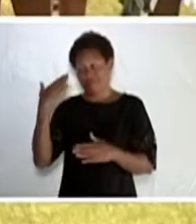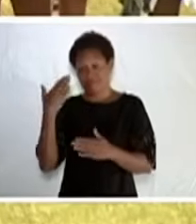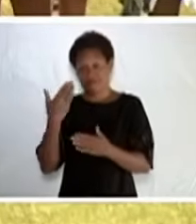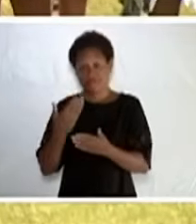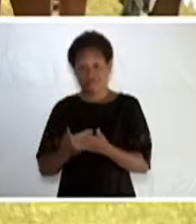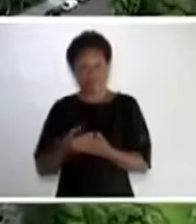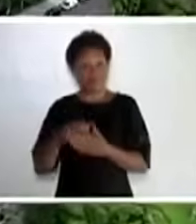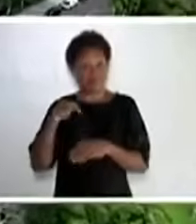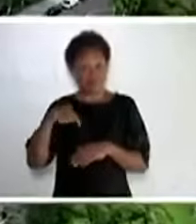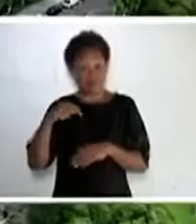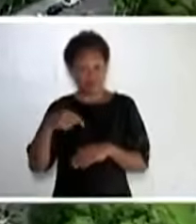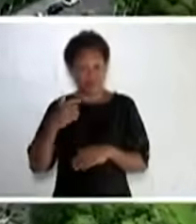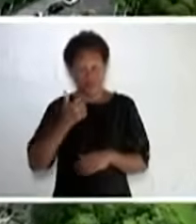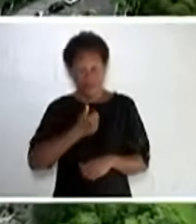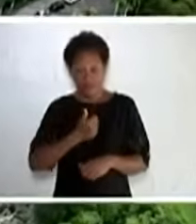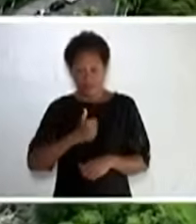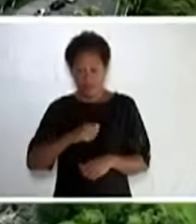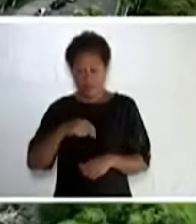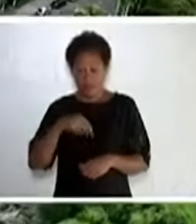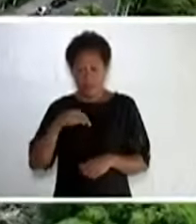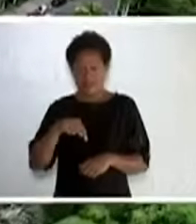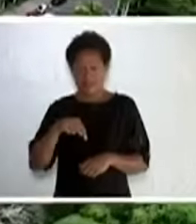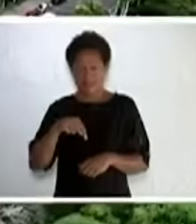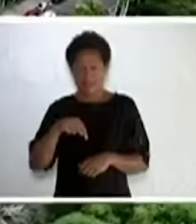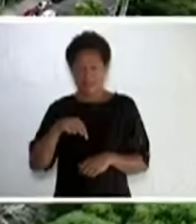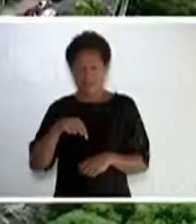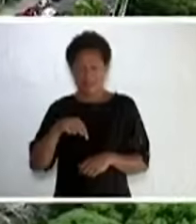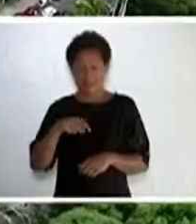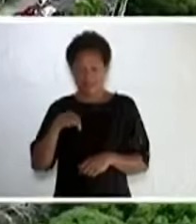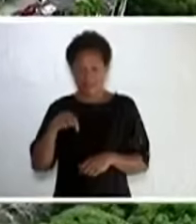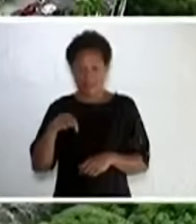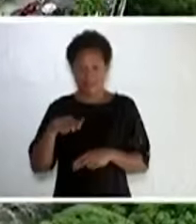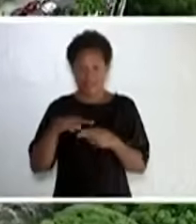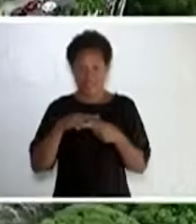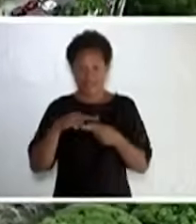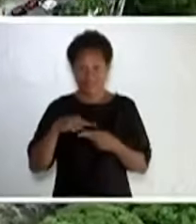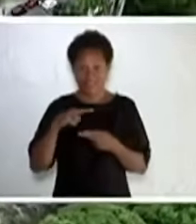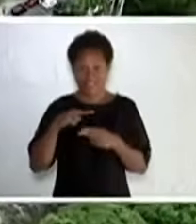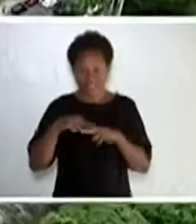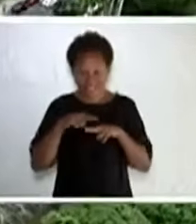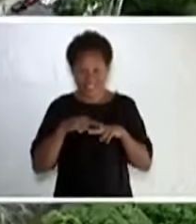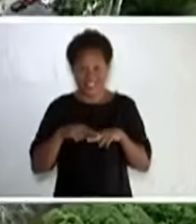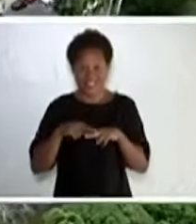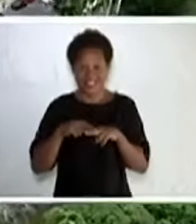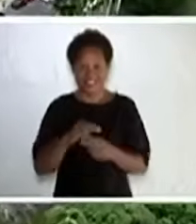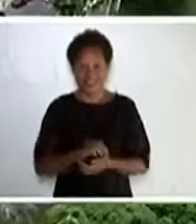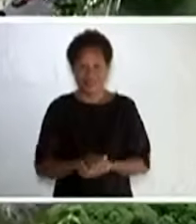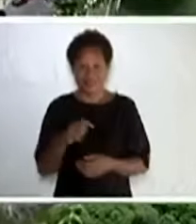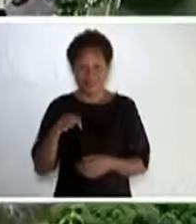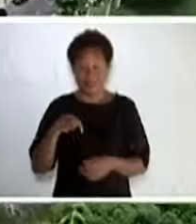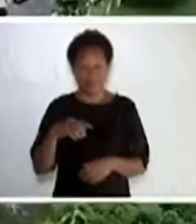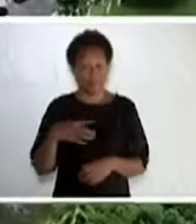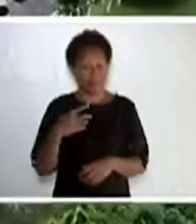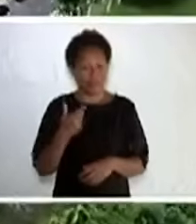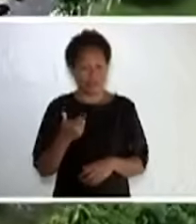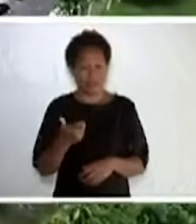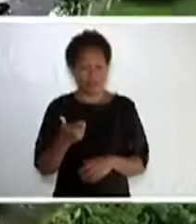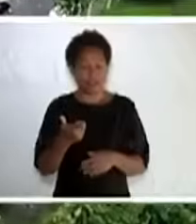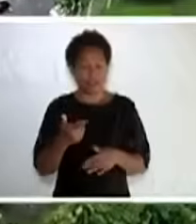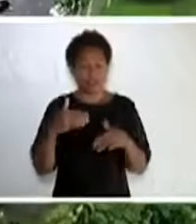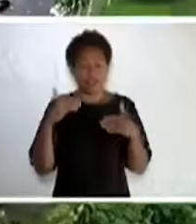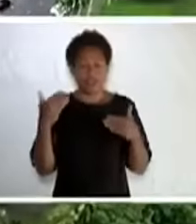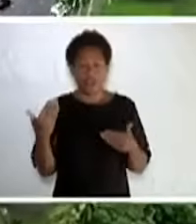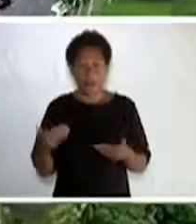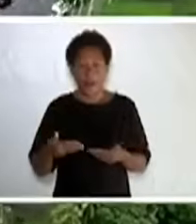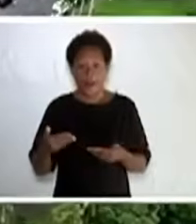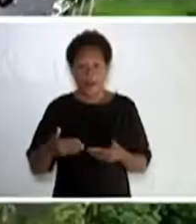nonda vosa na nonda itoba me maroroi yana vika and the kilaitanikina. Ladies and gentlemen, let me just introduce